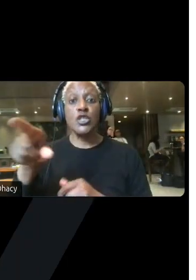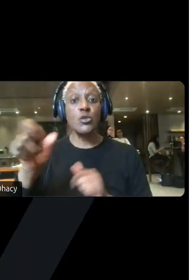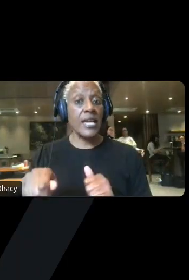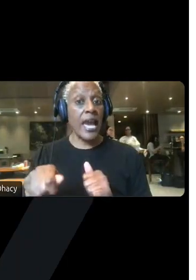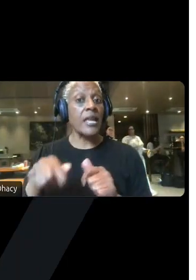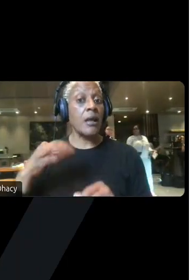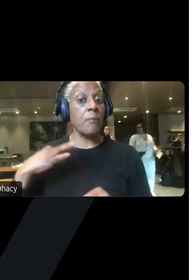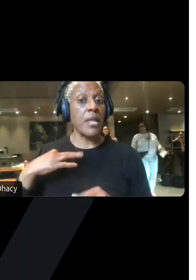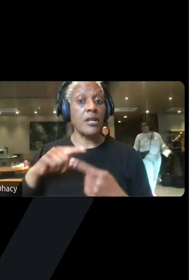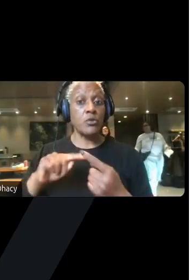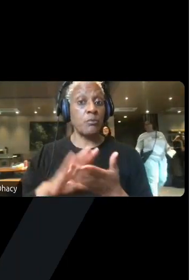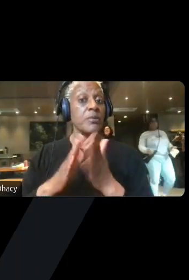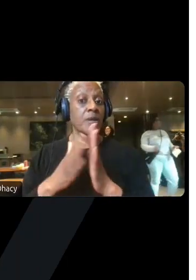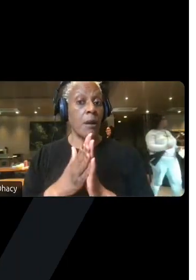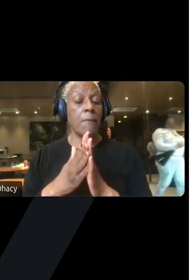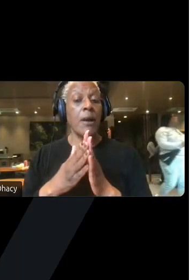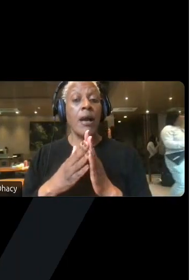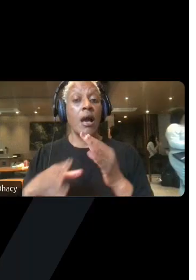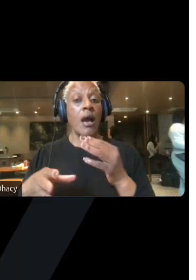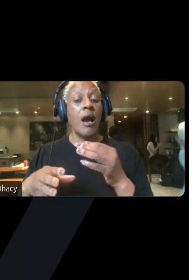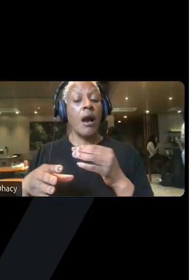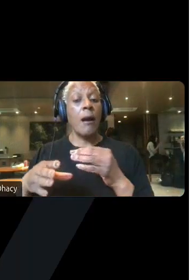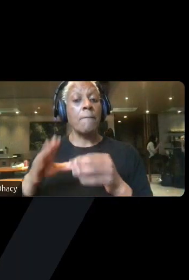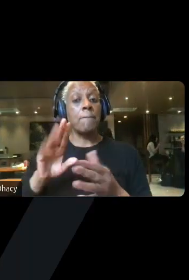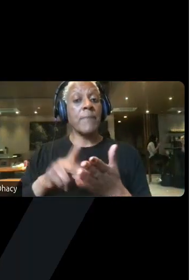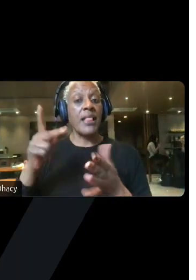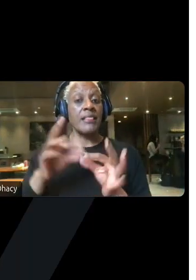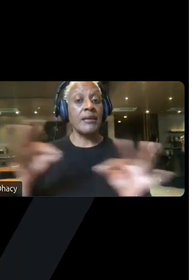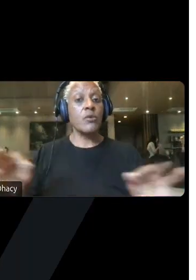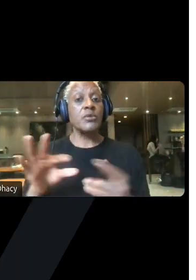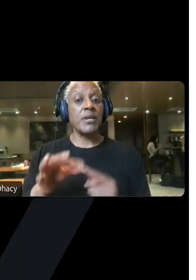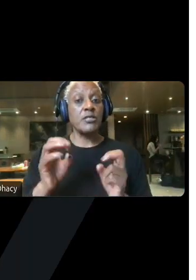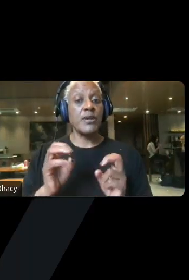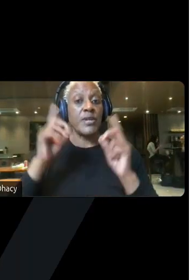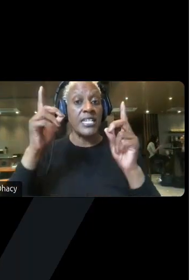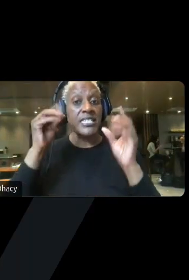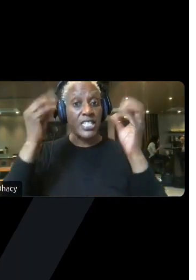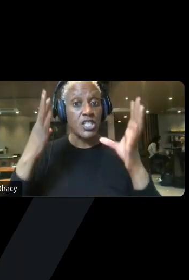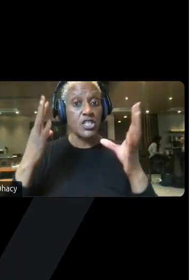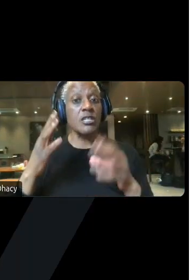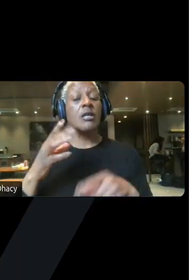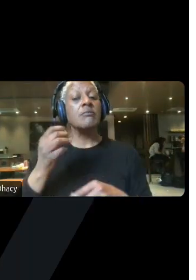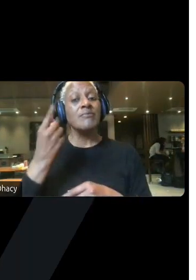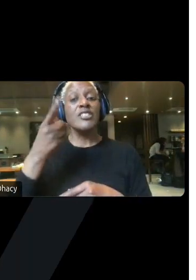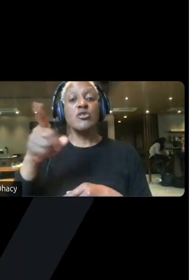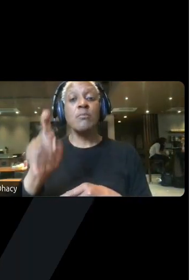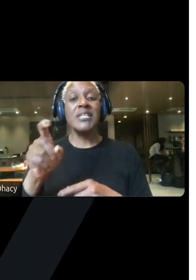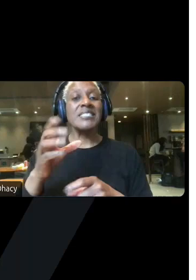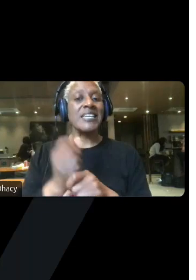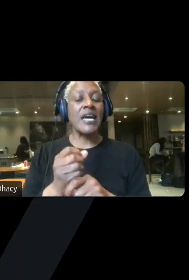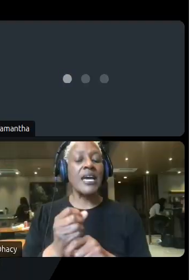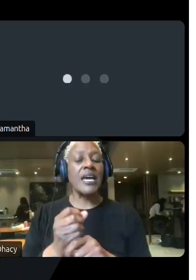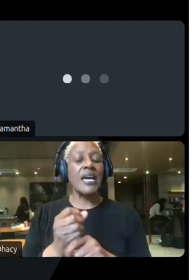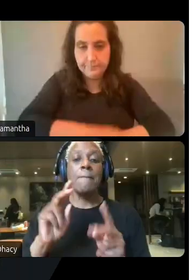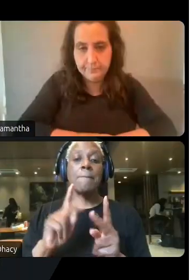to become a bilingual special education teacher. We can go to the next slide.